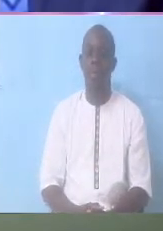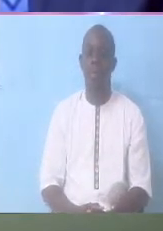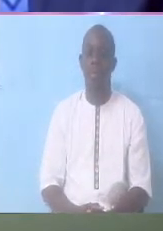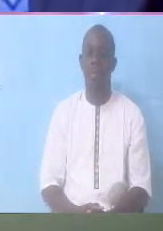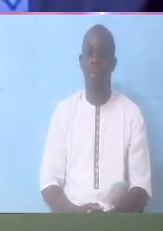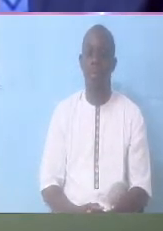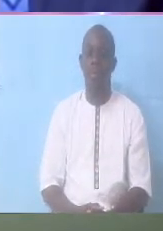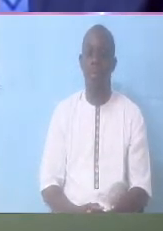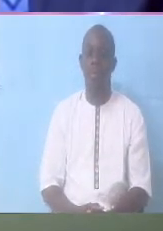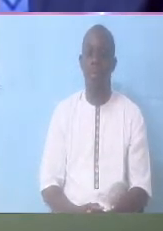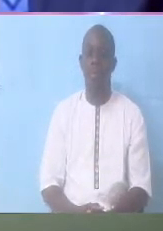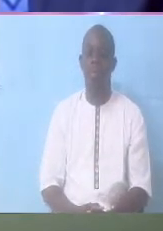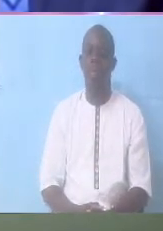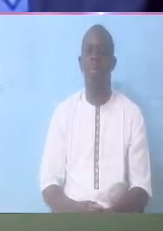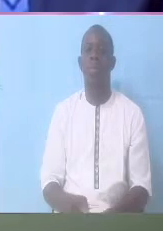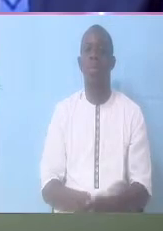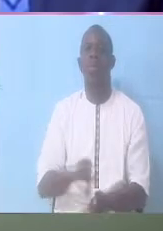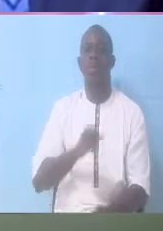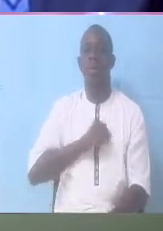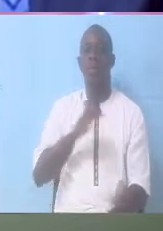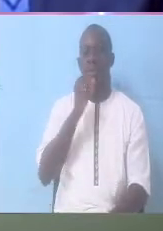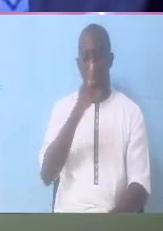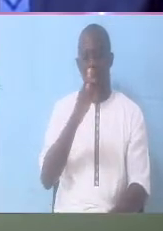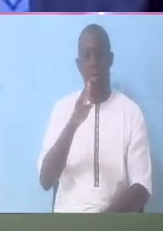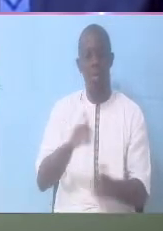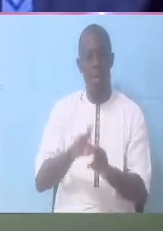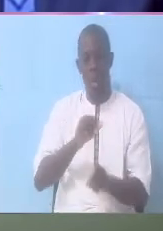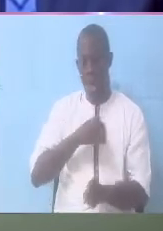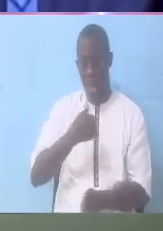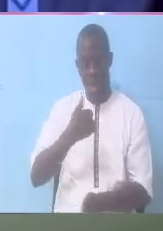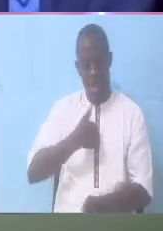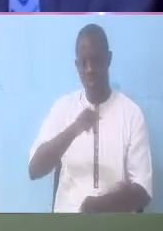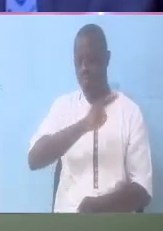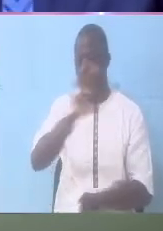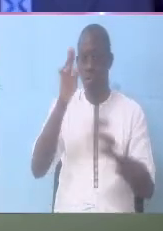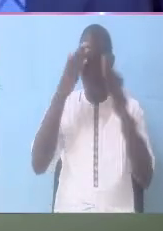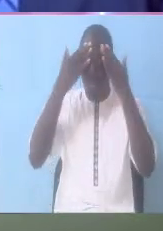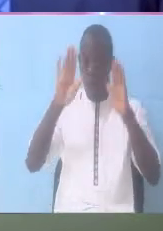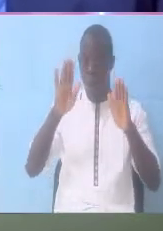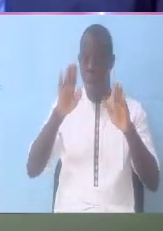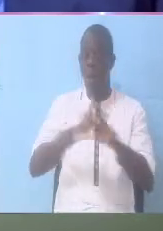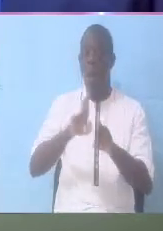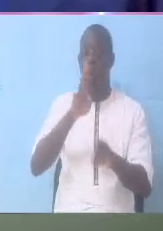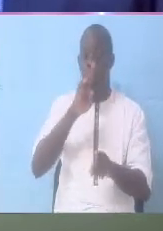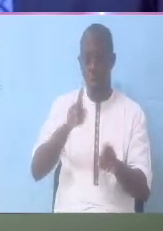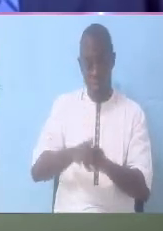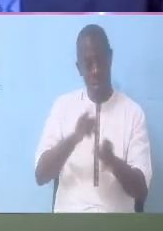pulled the trigger. I am just talking of what I see or what I heard.